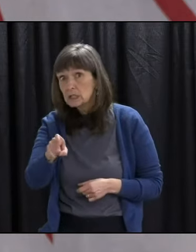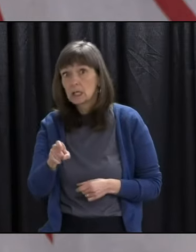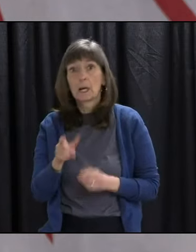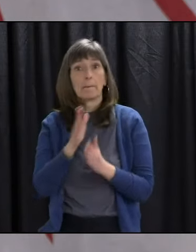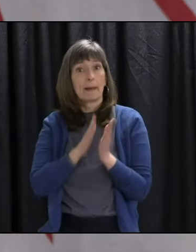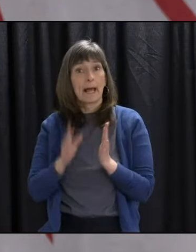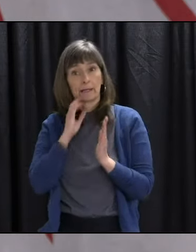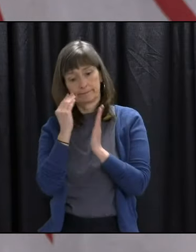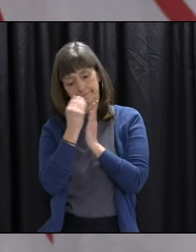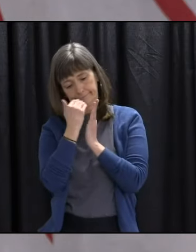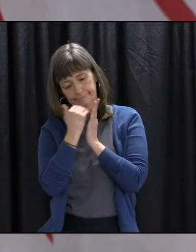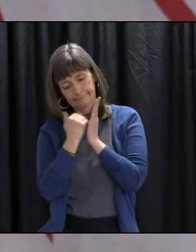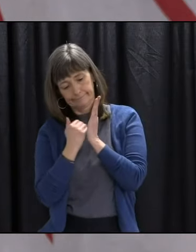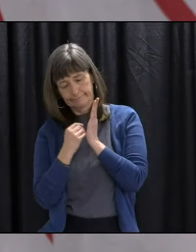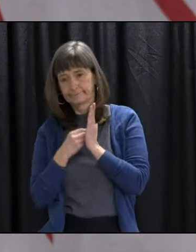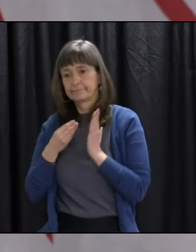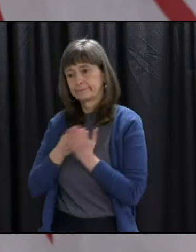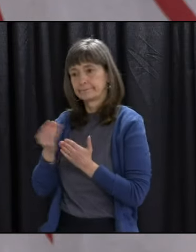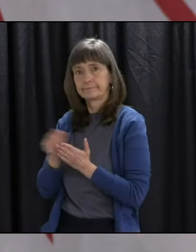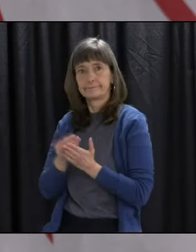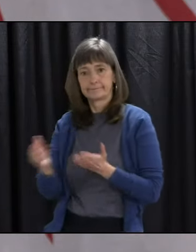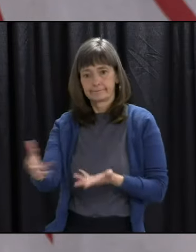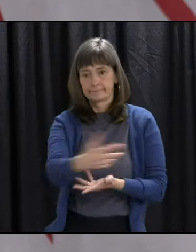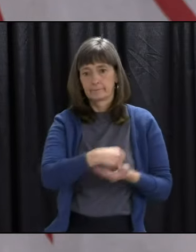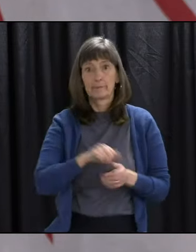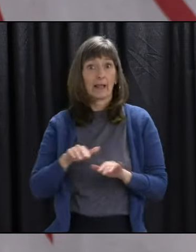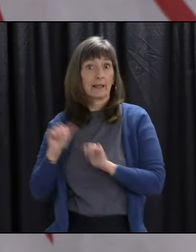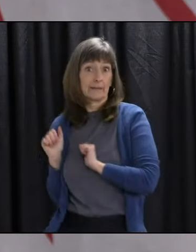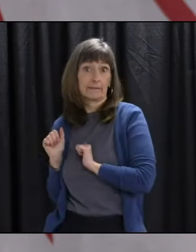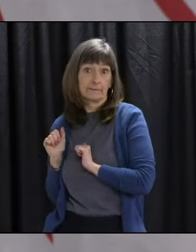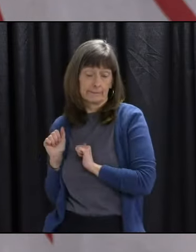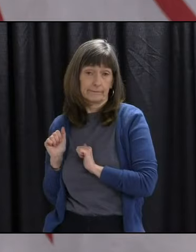visits. There will be food security in Newfoundland and Labrador.